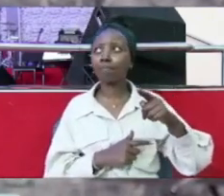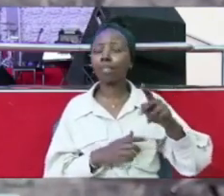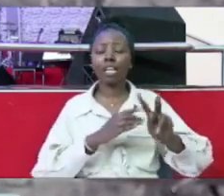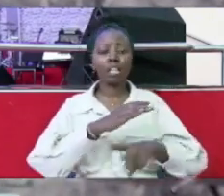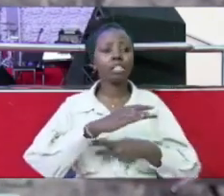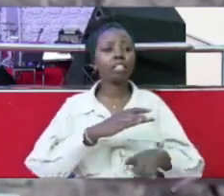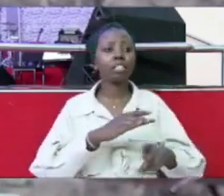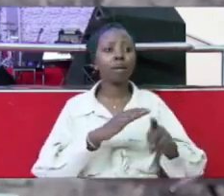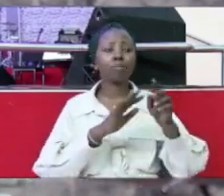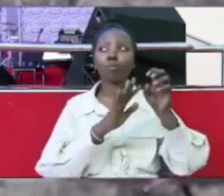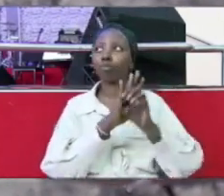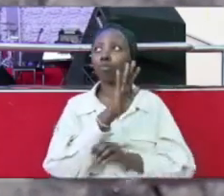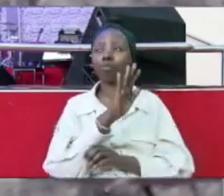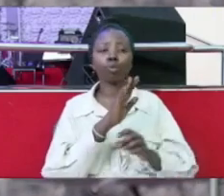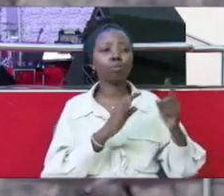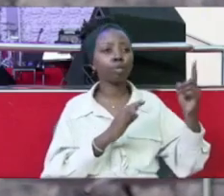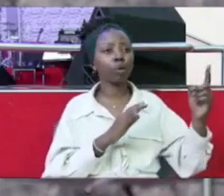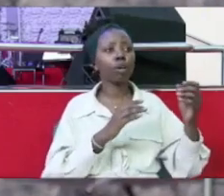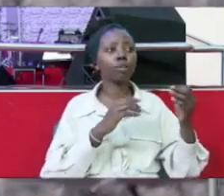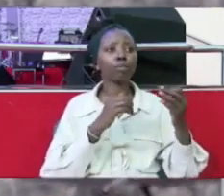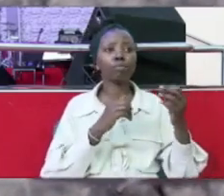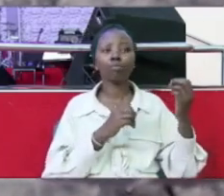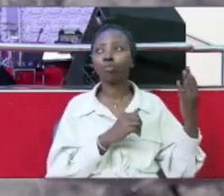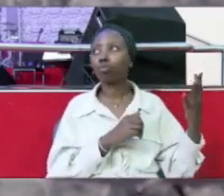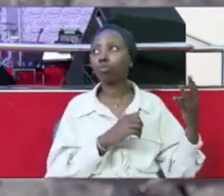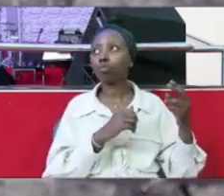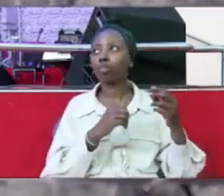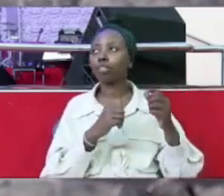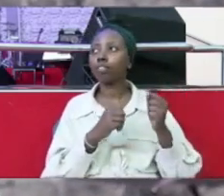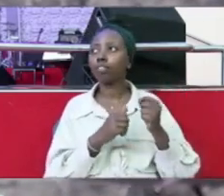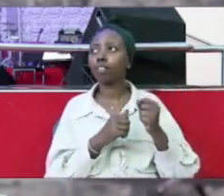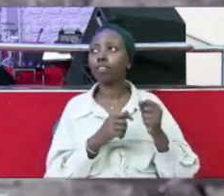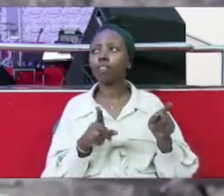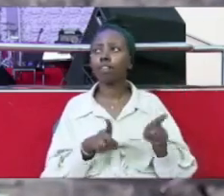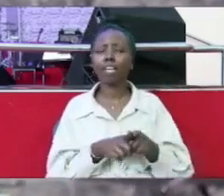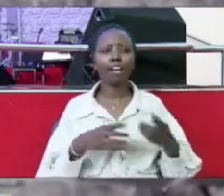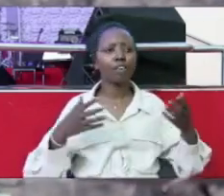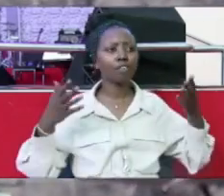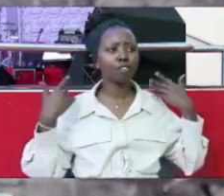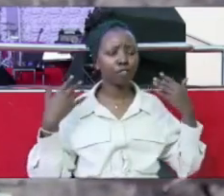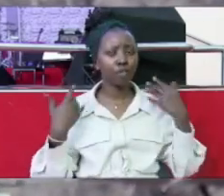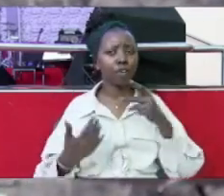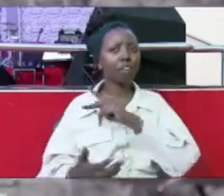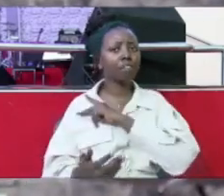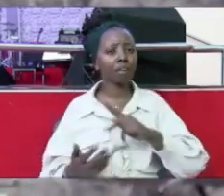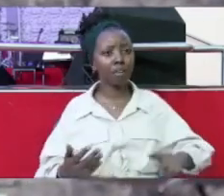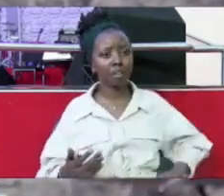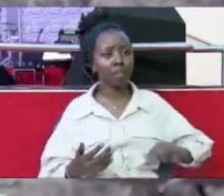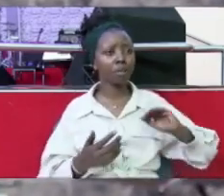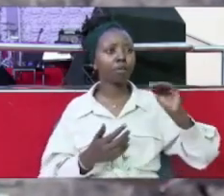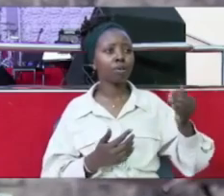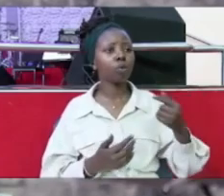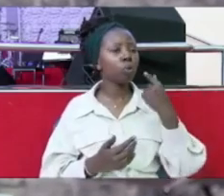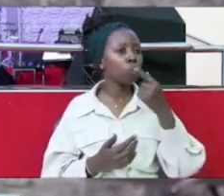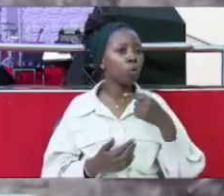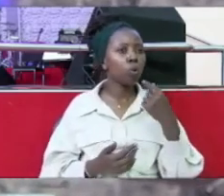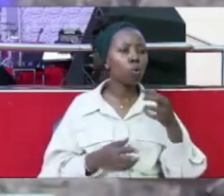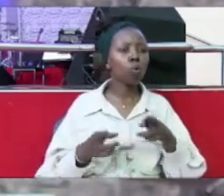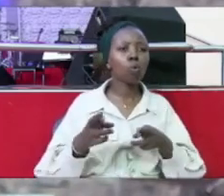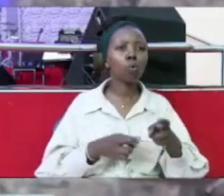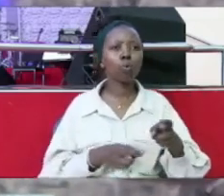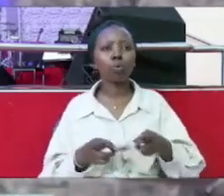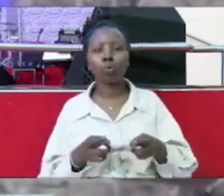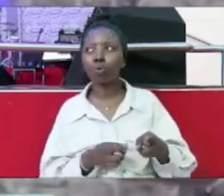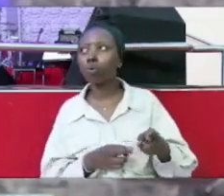Zaburi 145 inasema. That is an everlasting kingdom. Kwamba ni ufalme wa milele. Whose dominion endures through